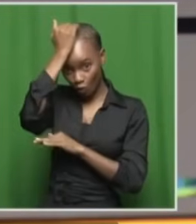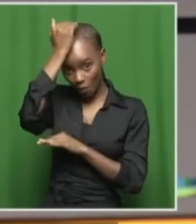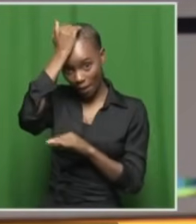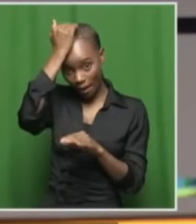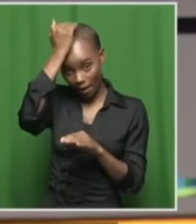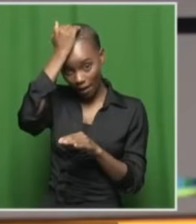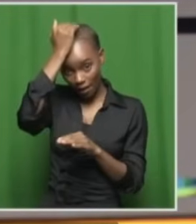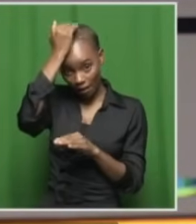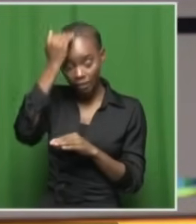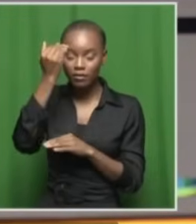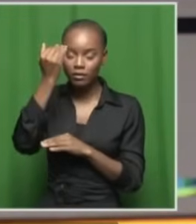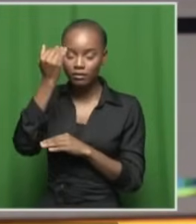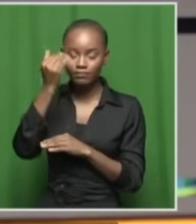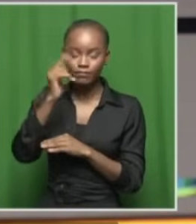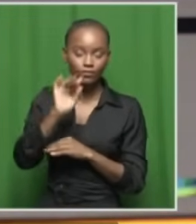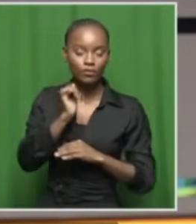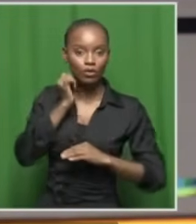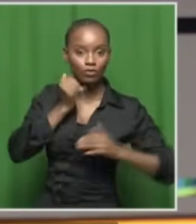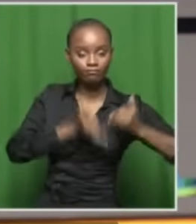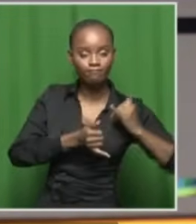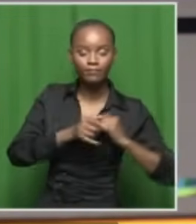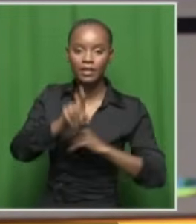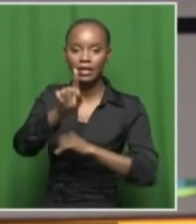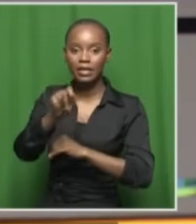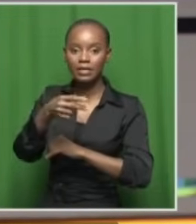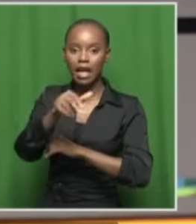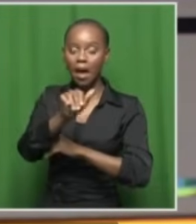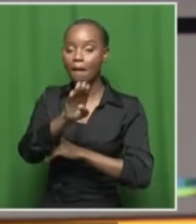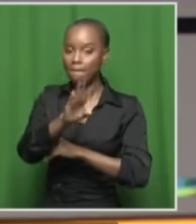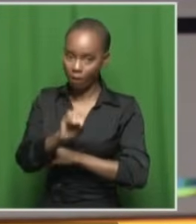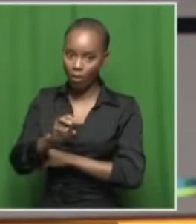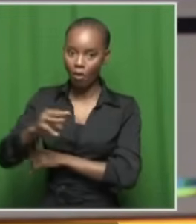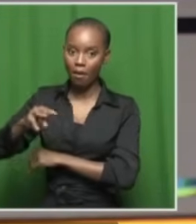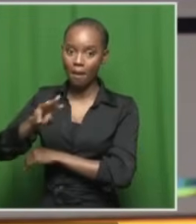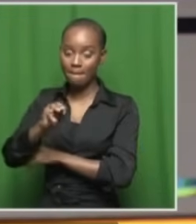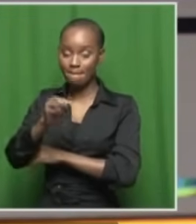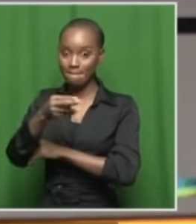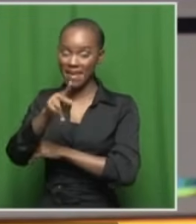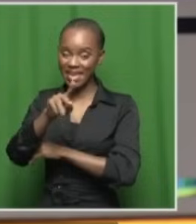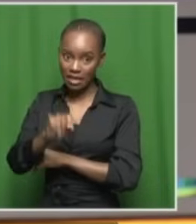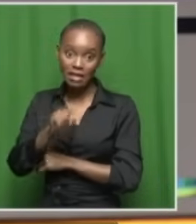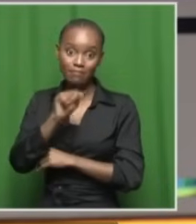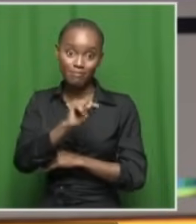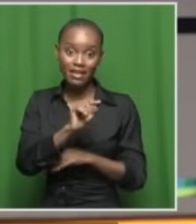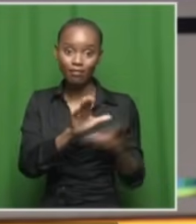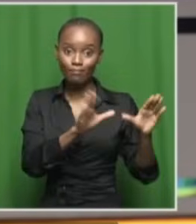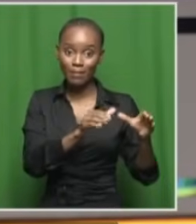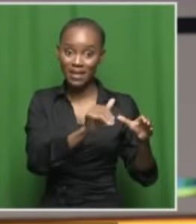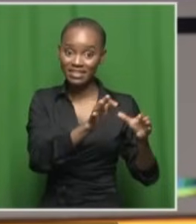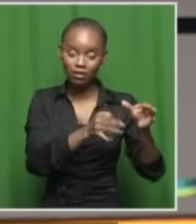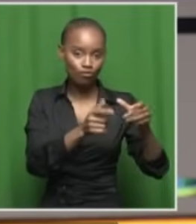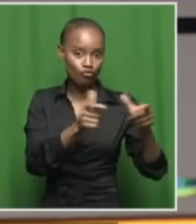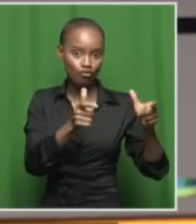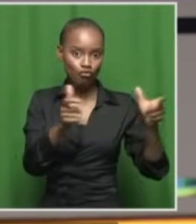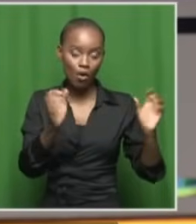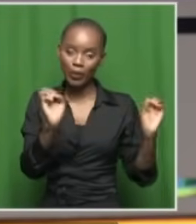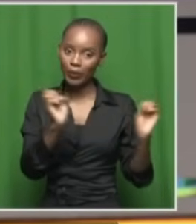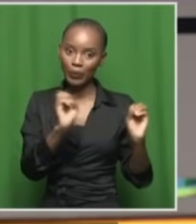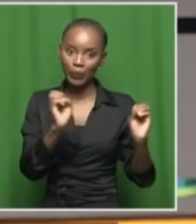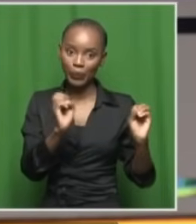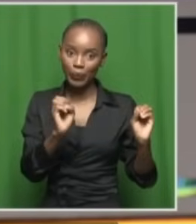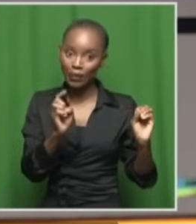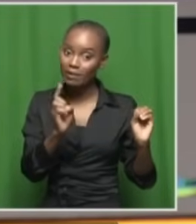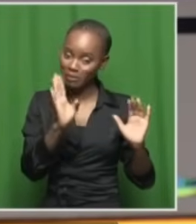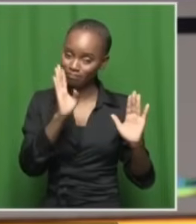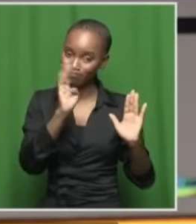Thabo Mbeki from the helm of the party, has not been growing in some instances, and in